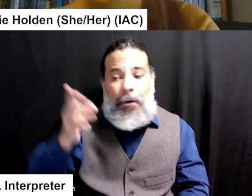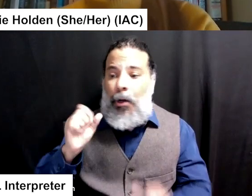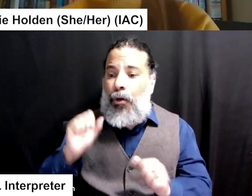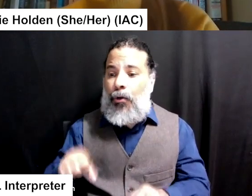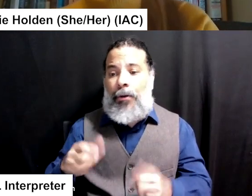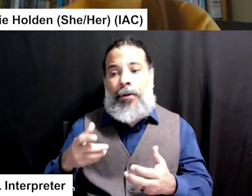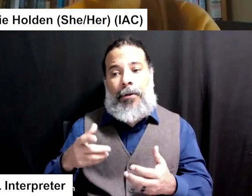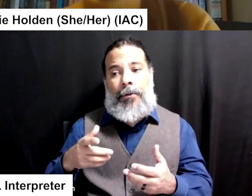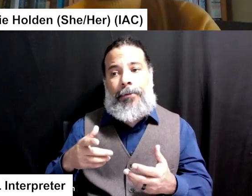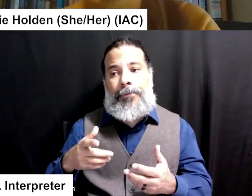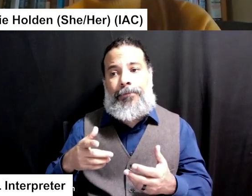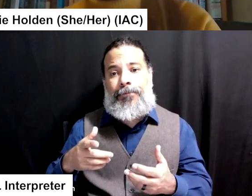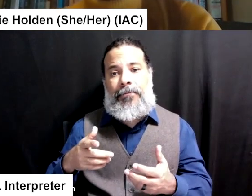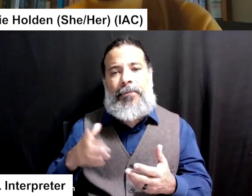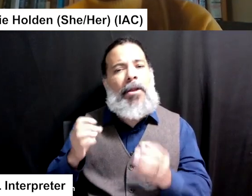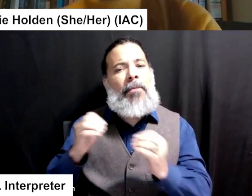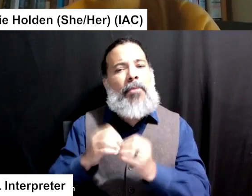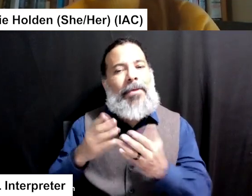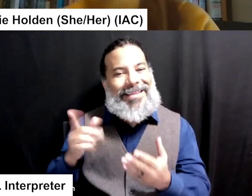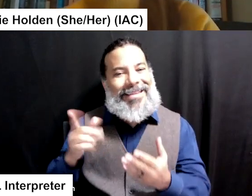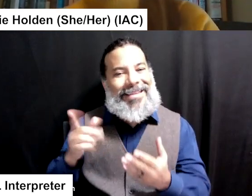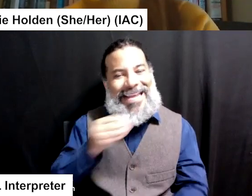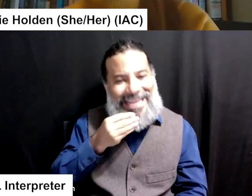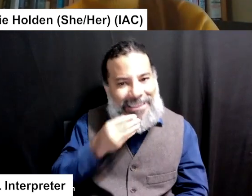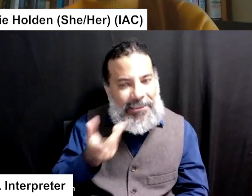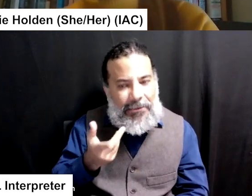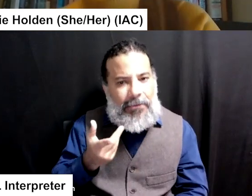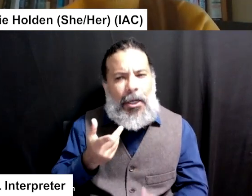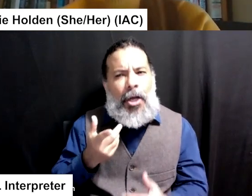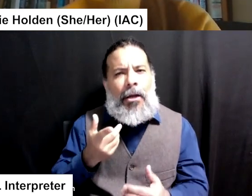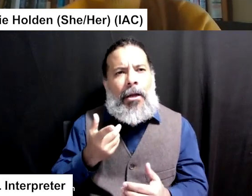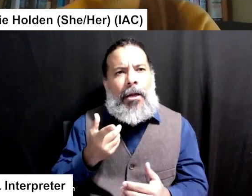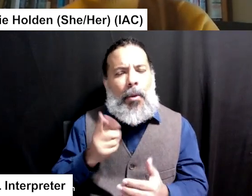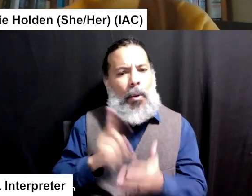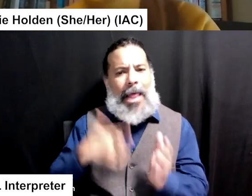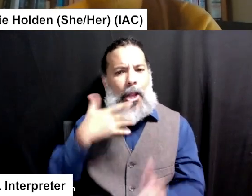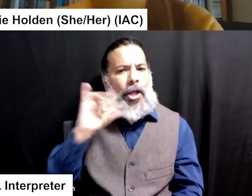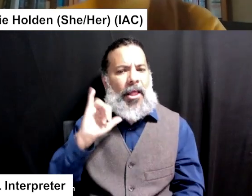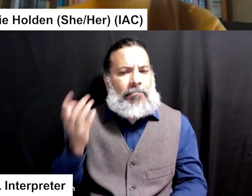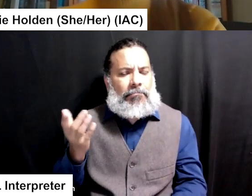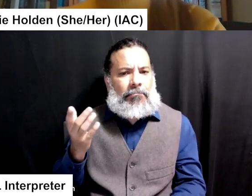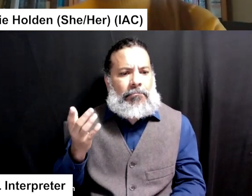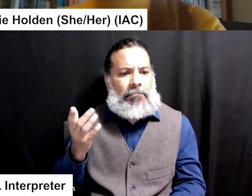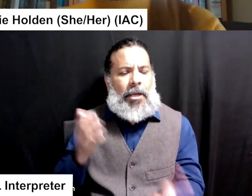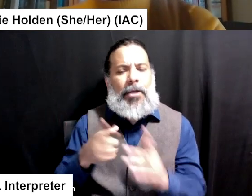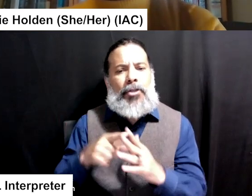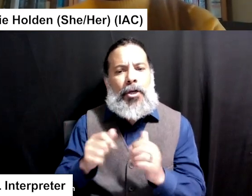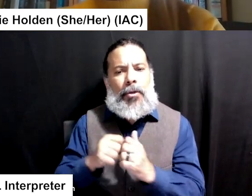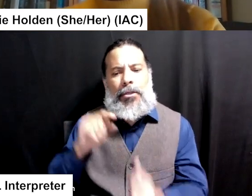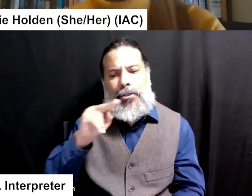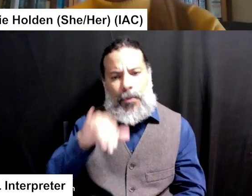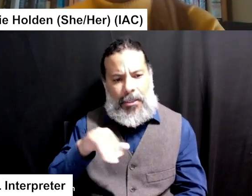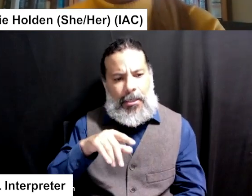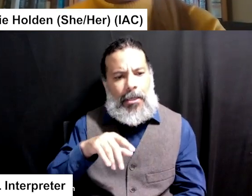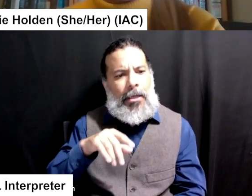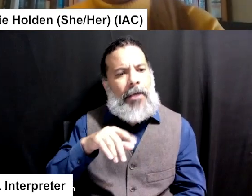more of their own things that they eat? And what might this look like? And I'll first start with Tony, if